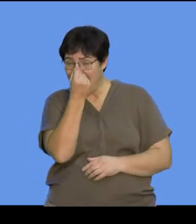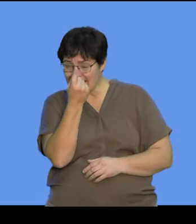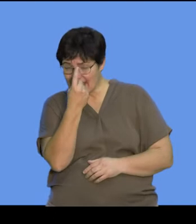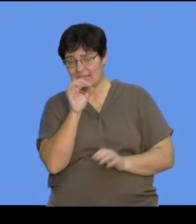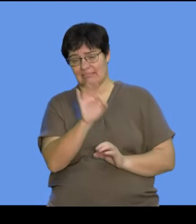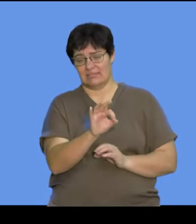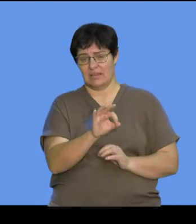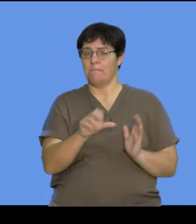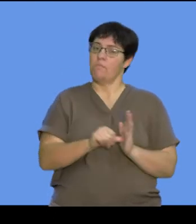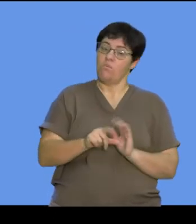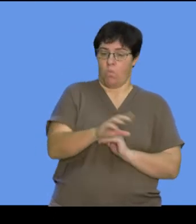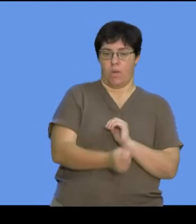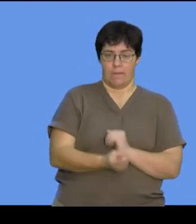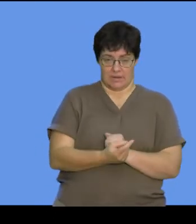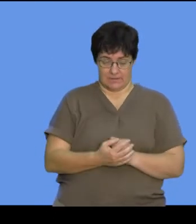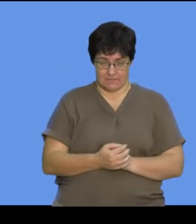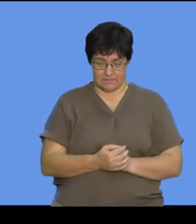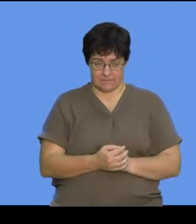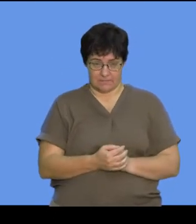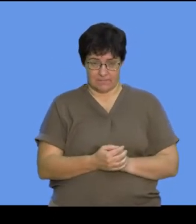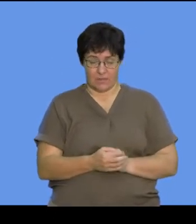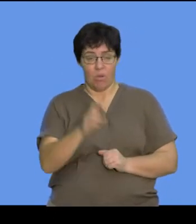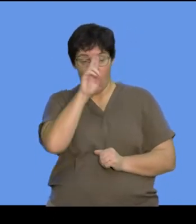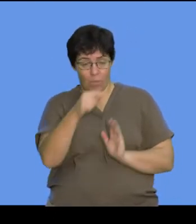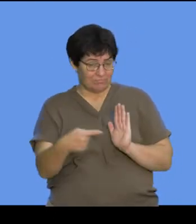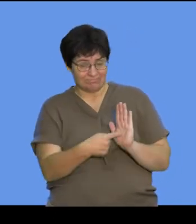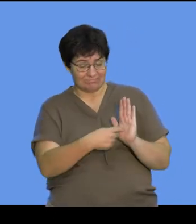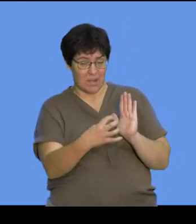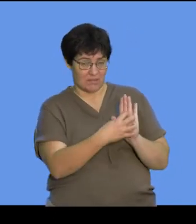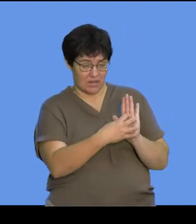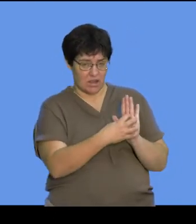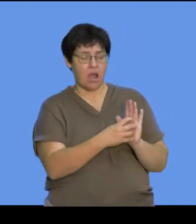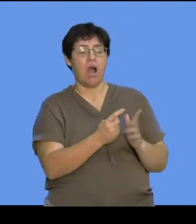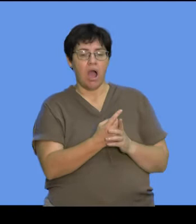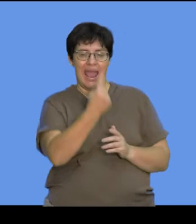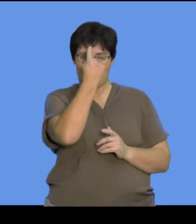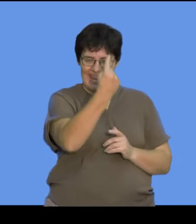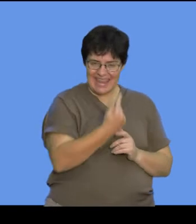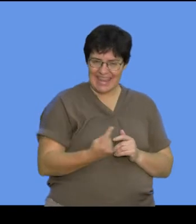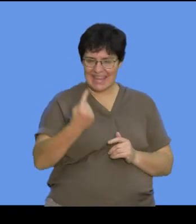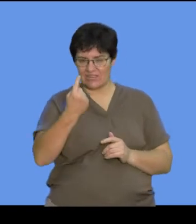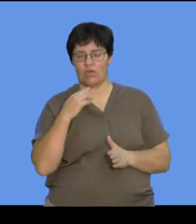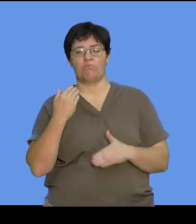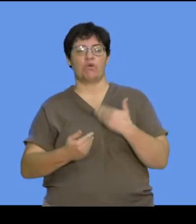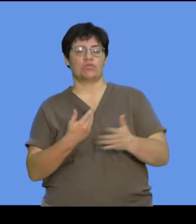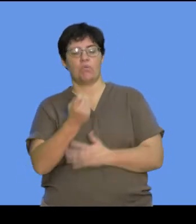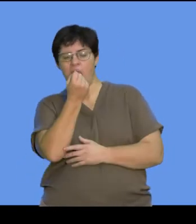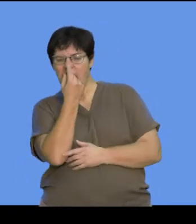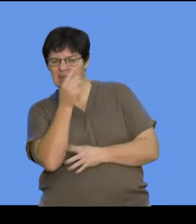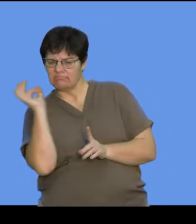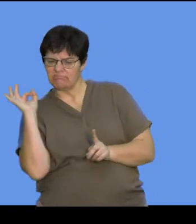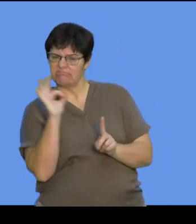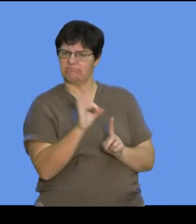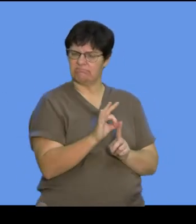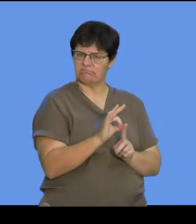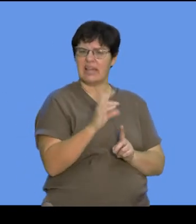can understand essentially what happens. I'm hoping that in this illustration that we can go through each process trying to